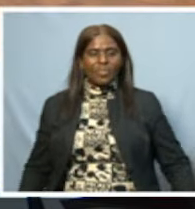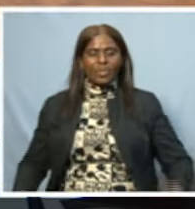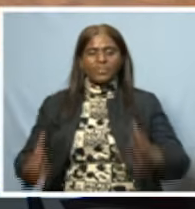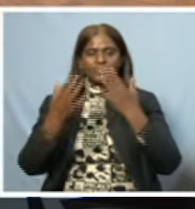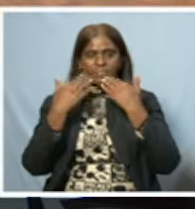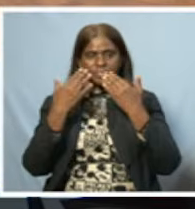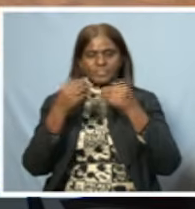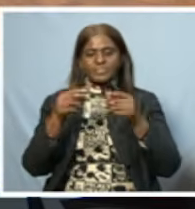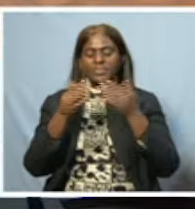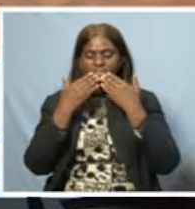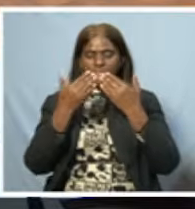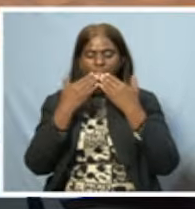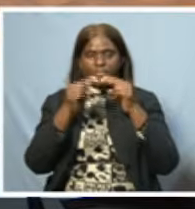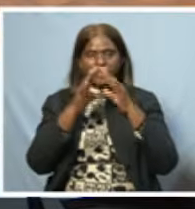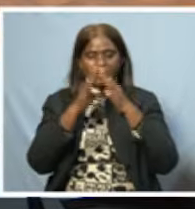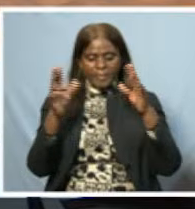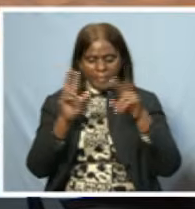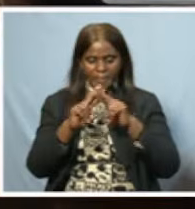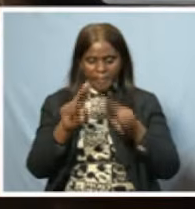Thank you so much, Chair.